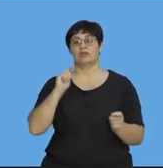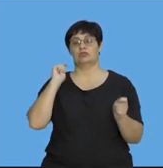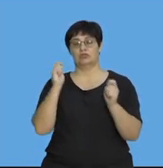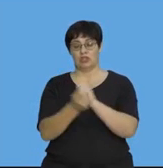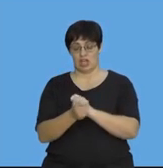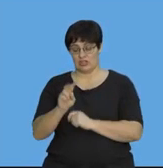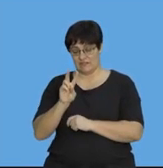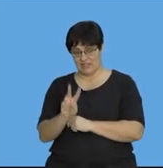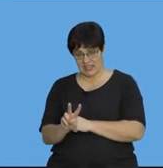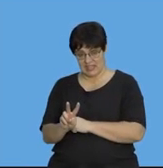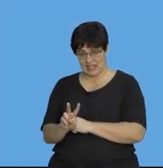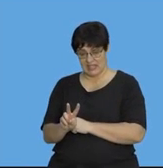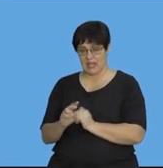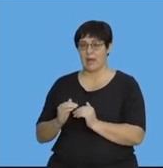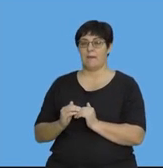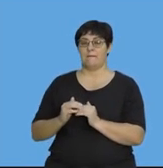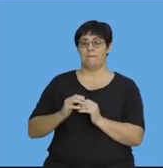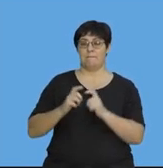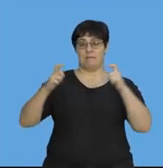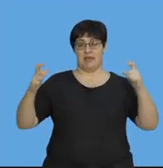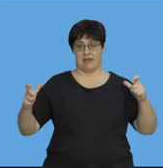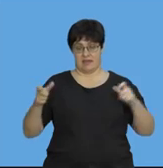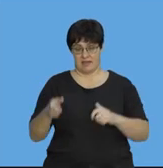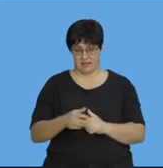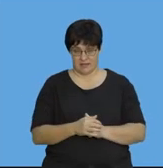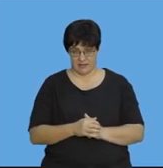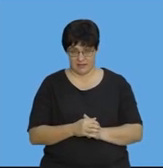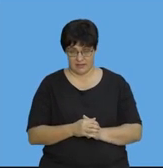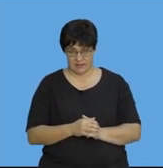so change in V is bigger,